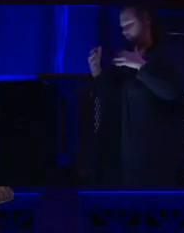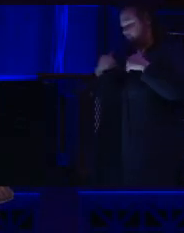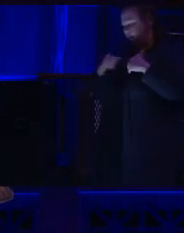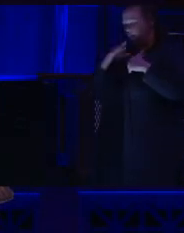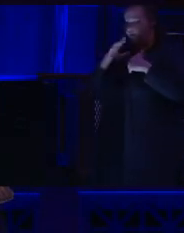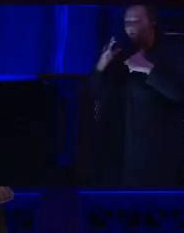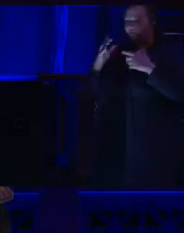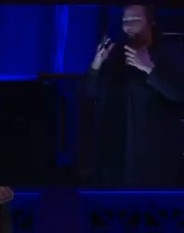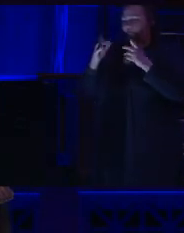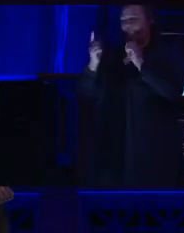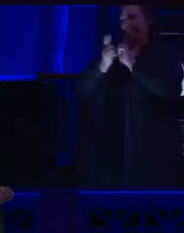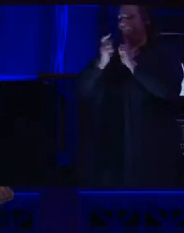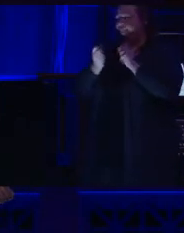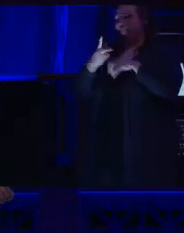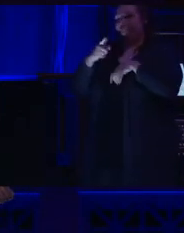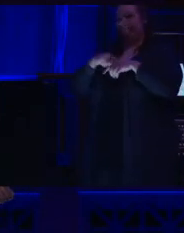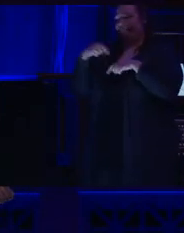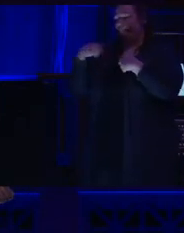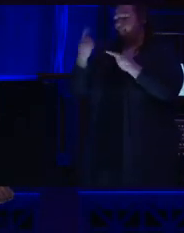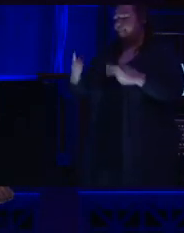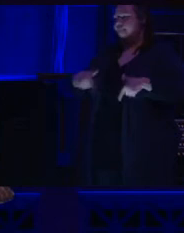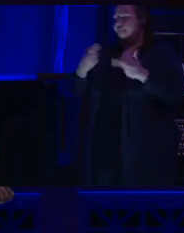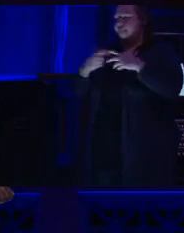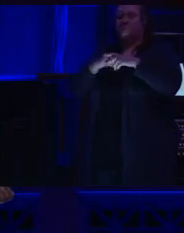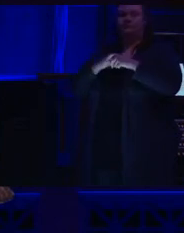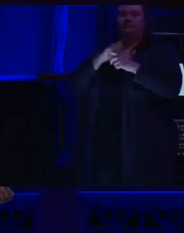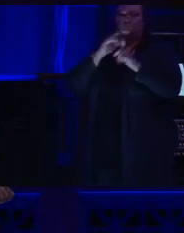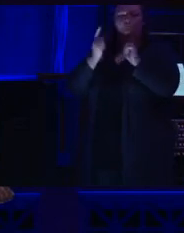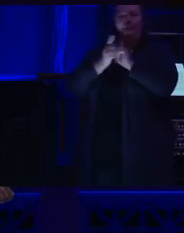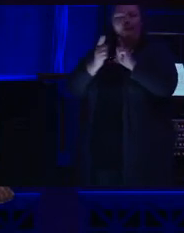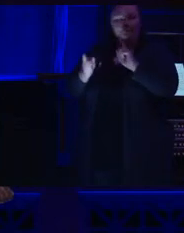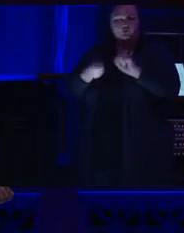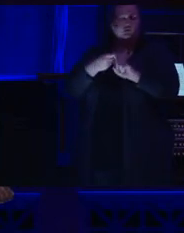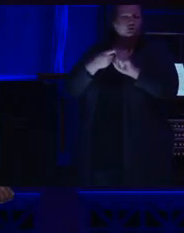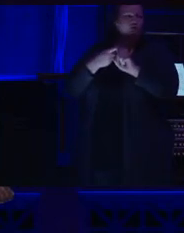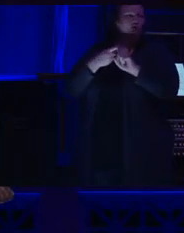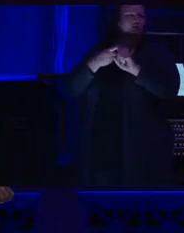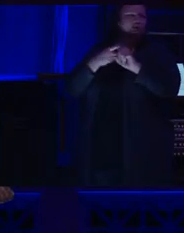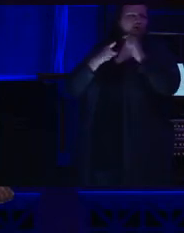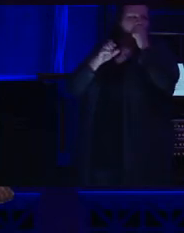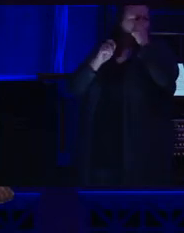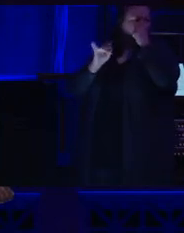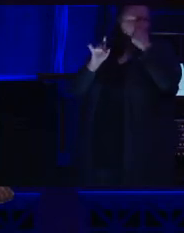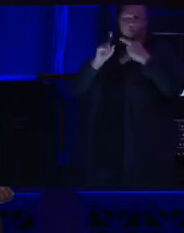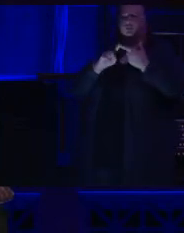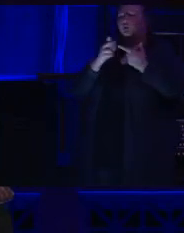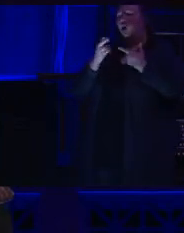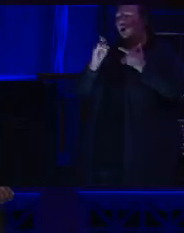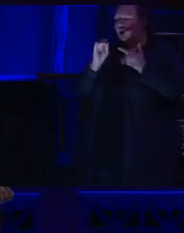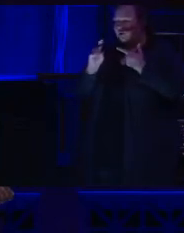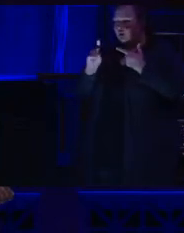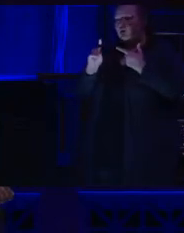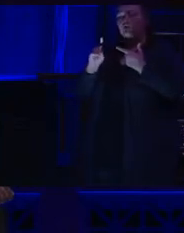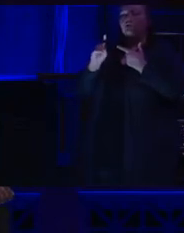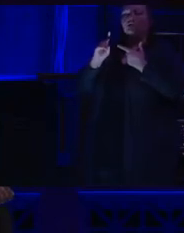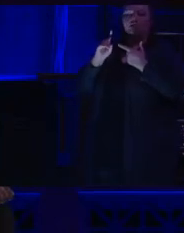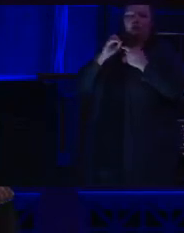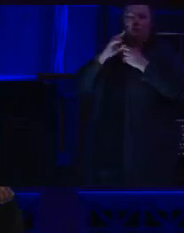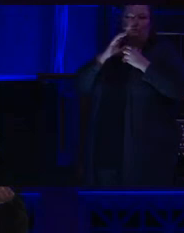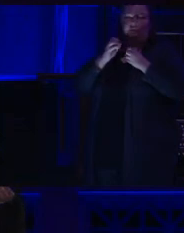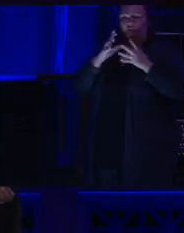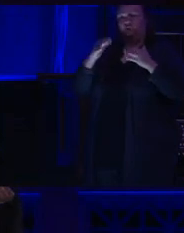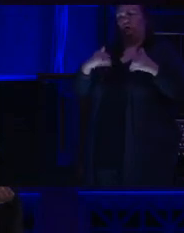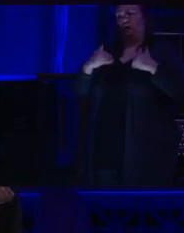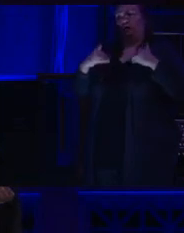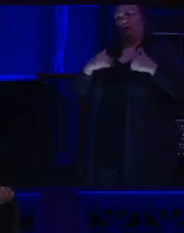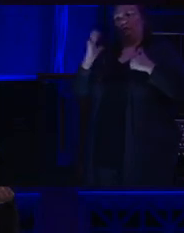our path many times in our life. I met him first at McGill, then at Harvard, when we were much younger.